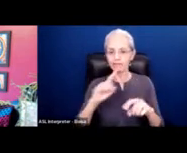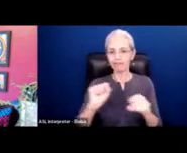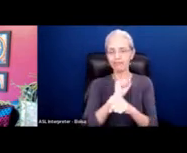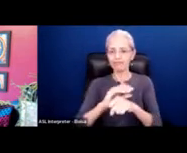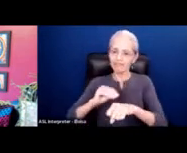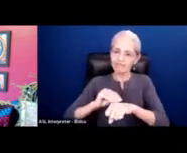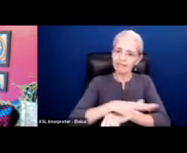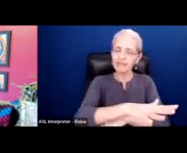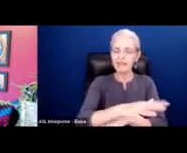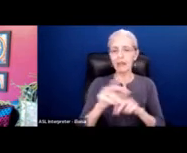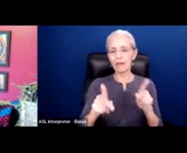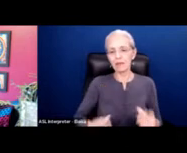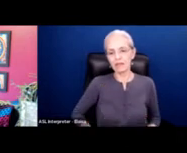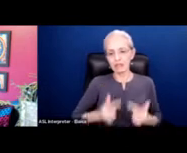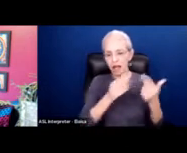lifespan throughout the country.